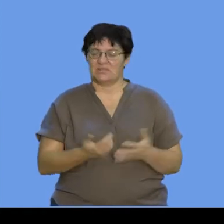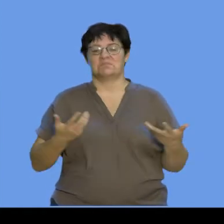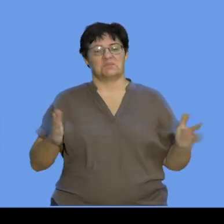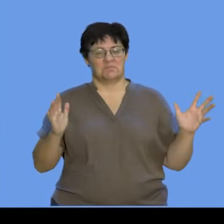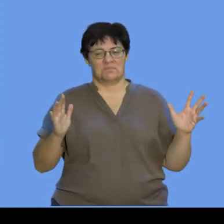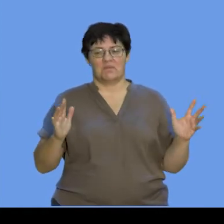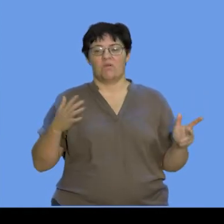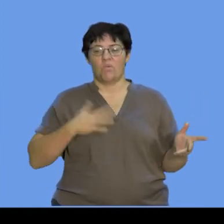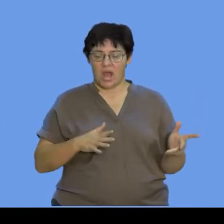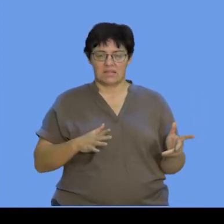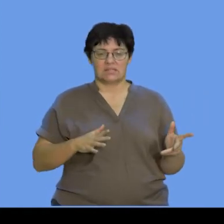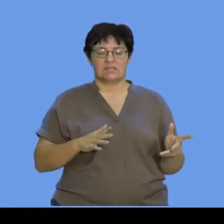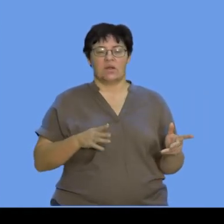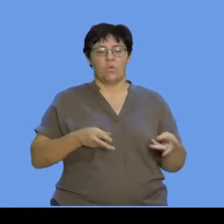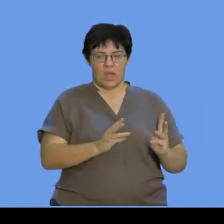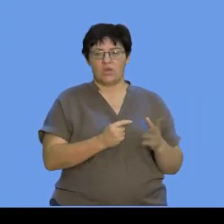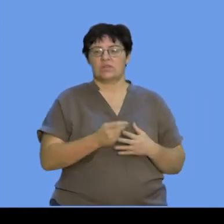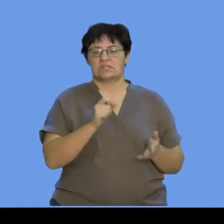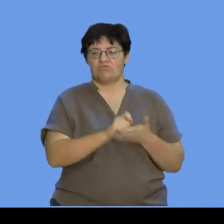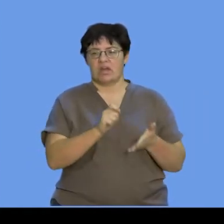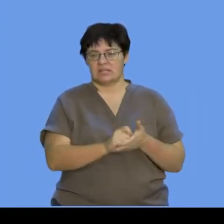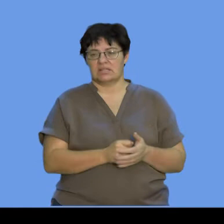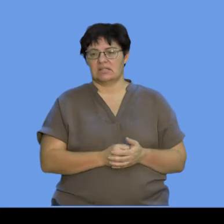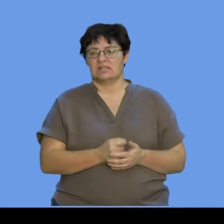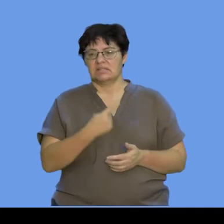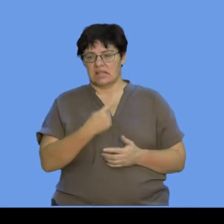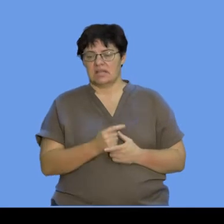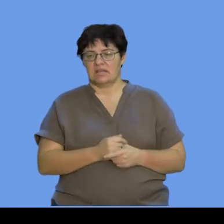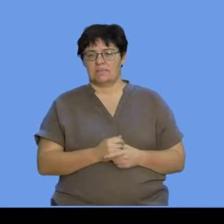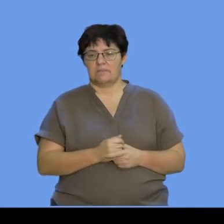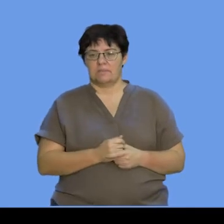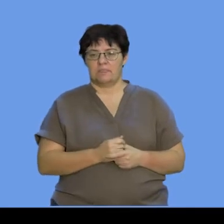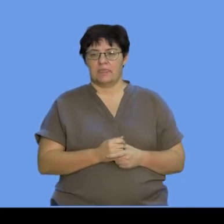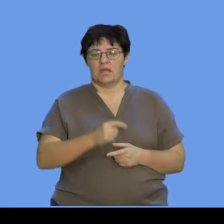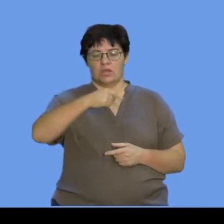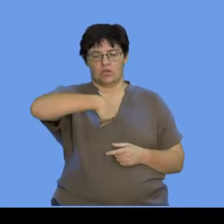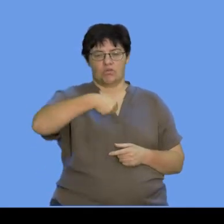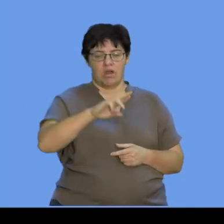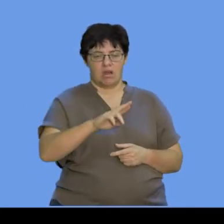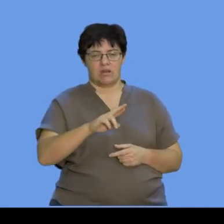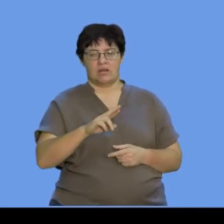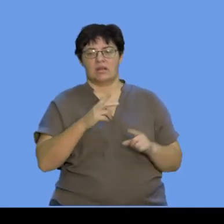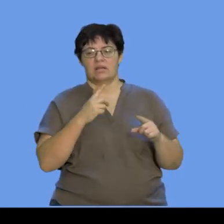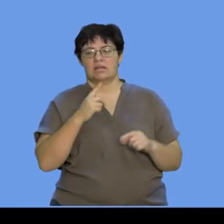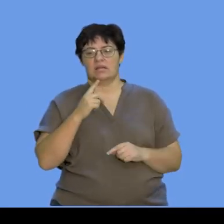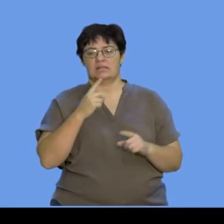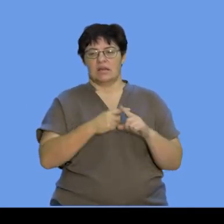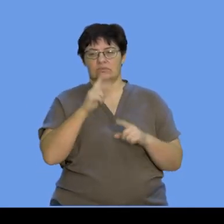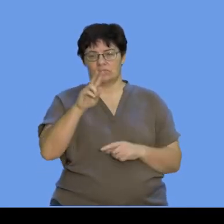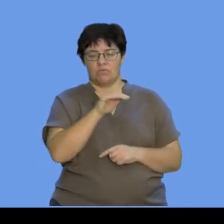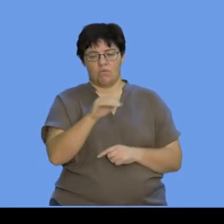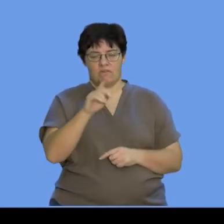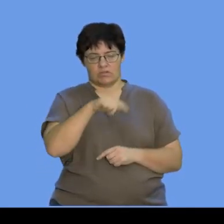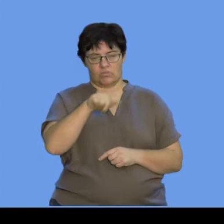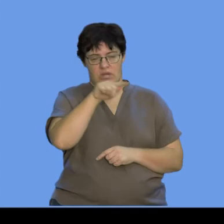then that's about it. But if you want to write it in that form, you can just also do that. QR times